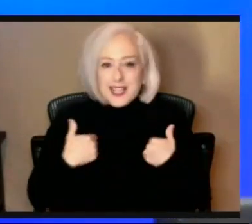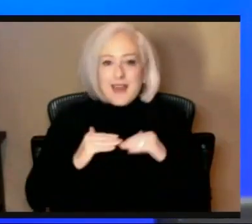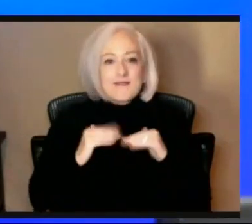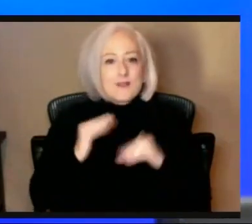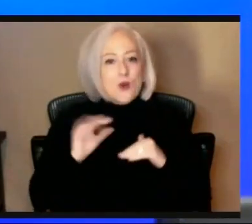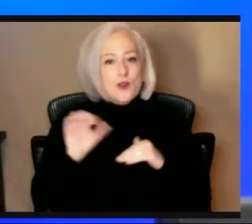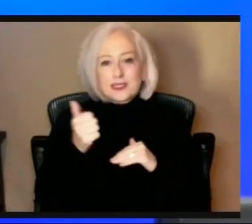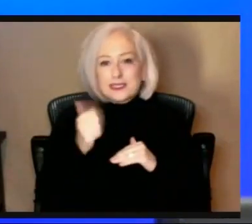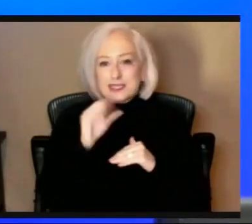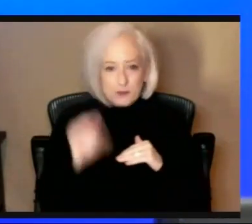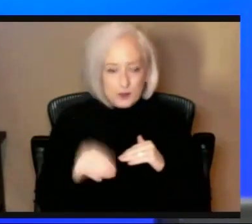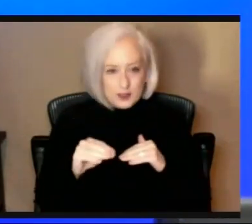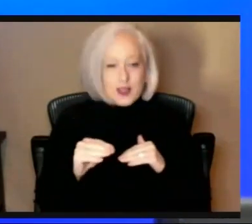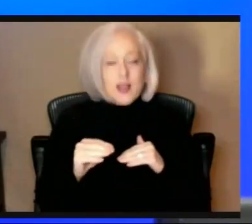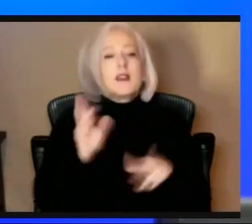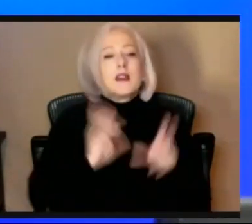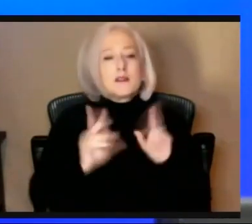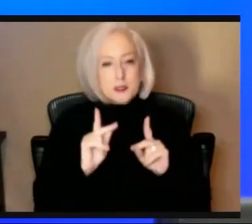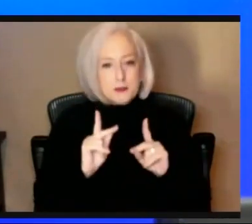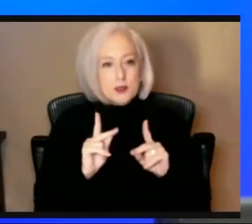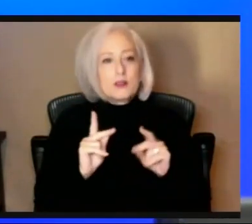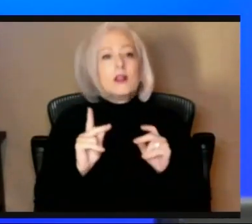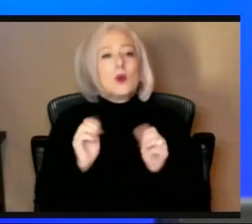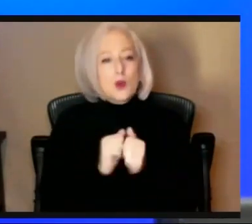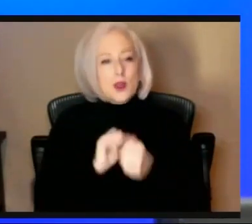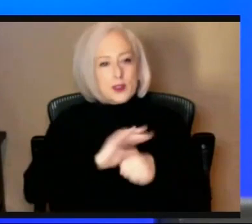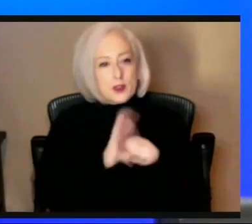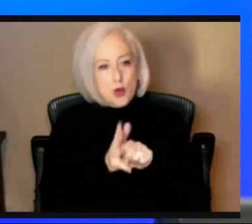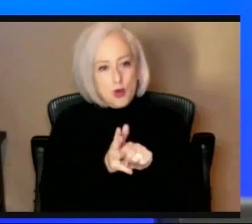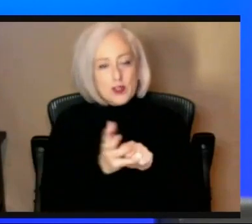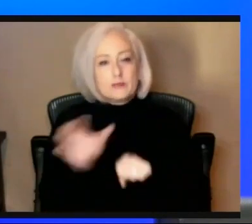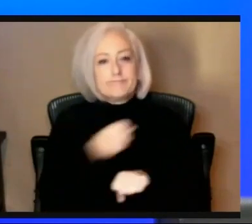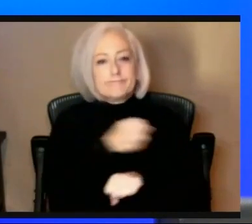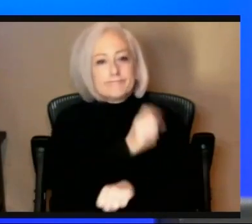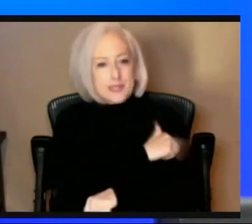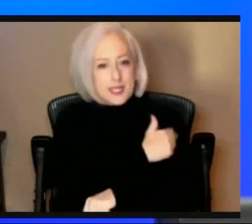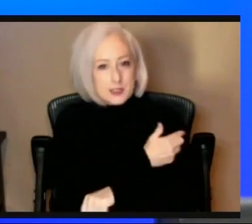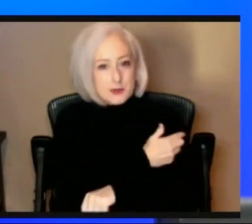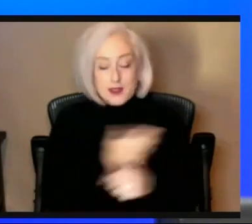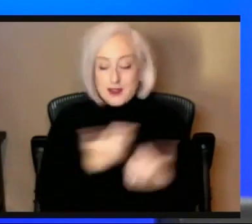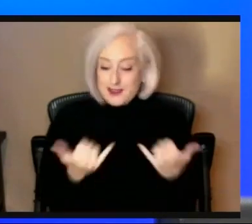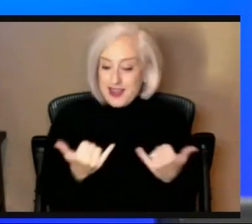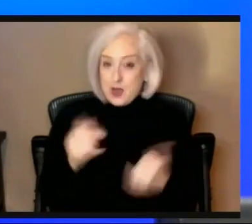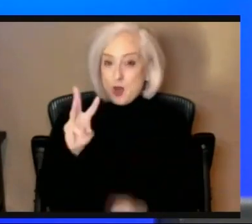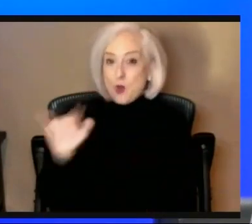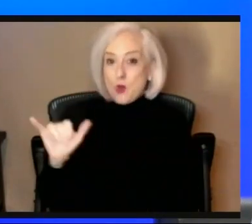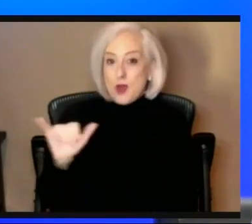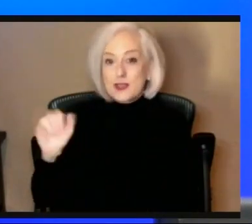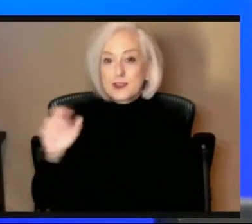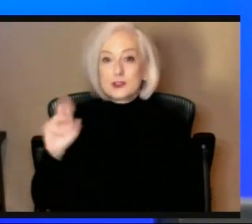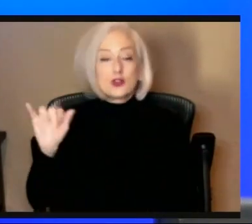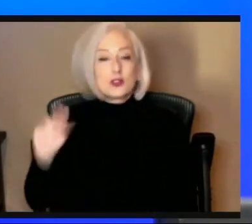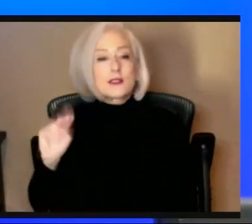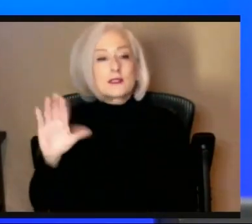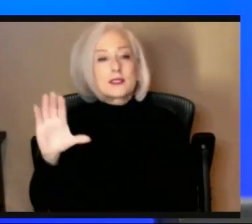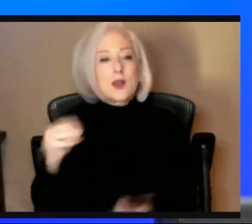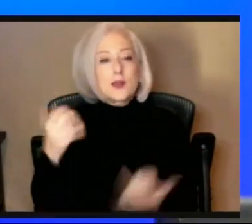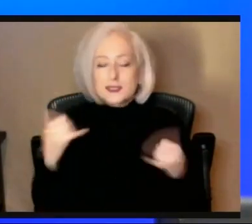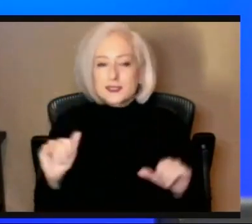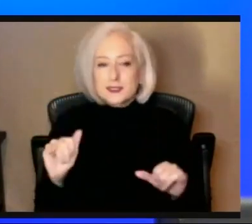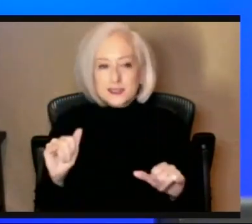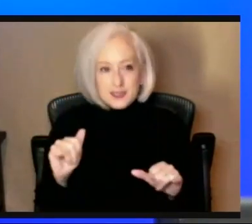I think at the end of the day, what you would have to say is we are still actually in the red zone in Wyandotte and in Jackson County. Johnson County is in